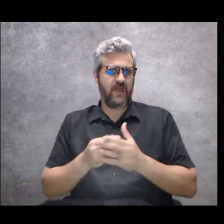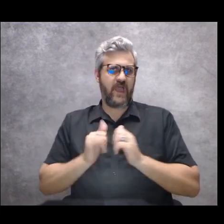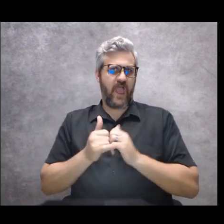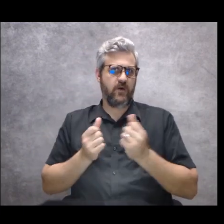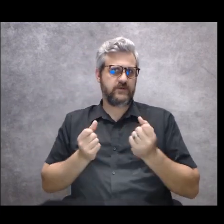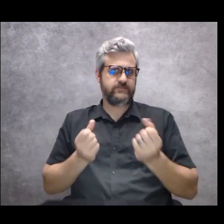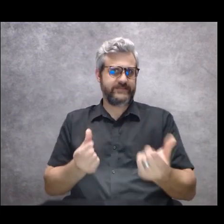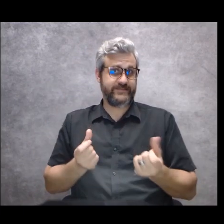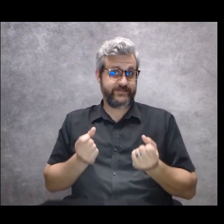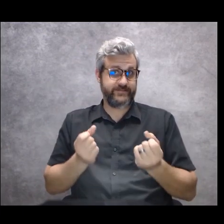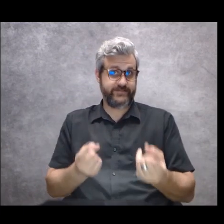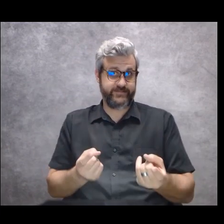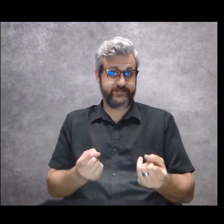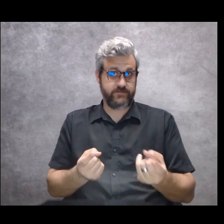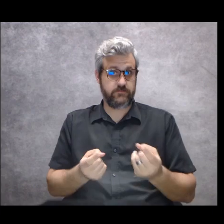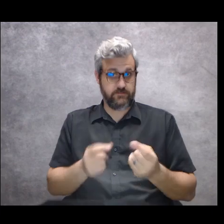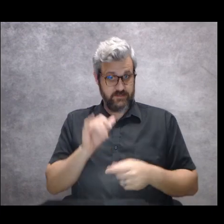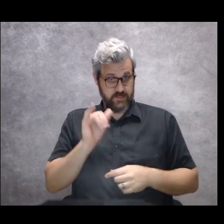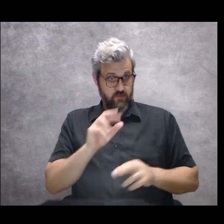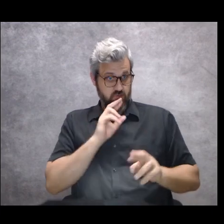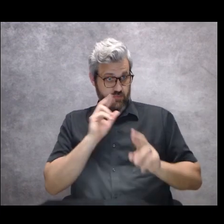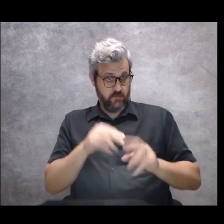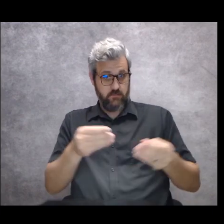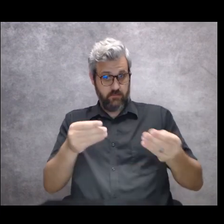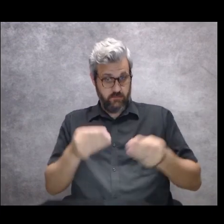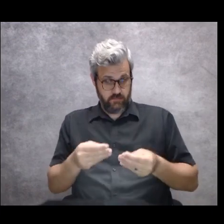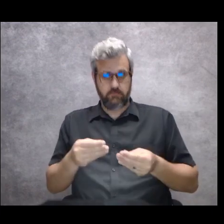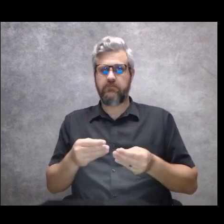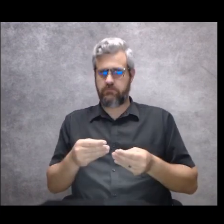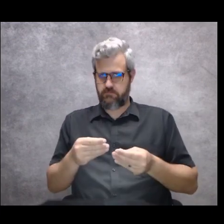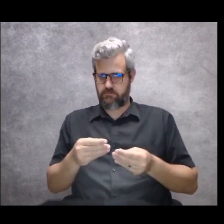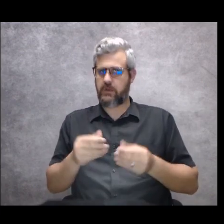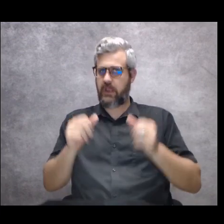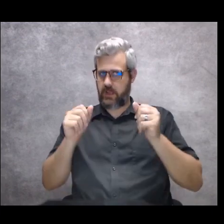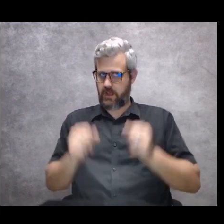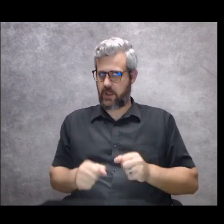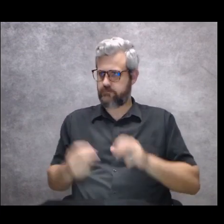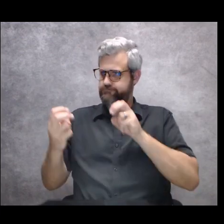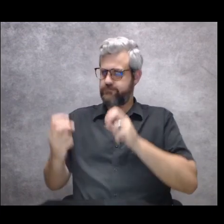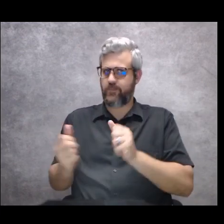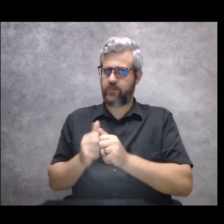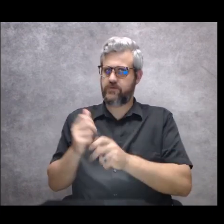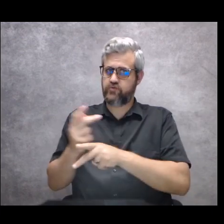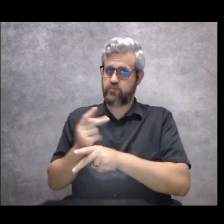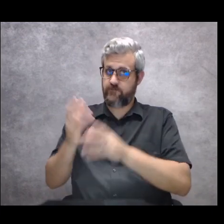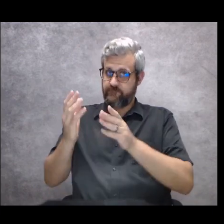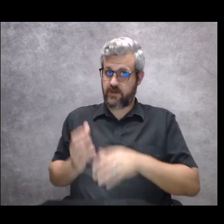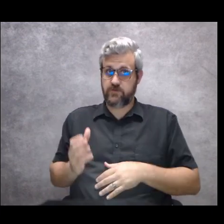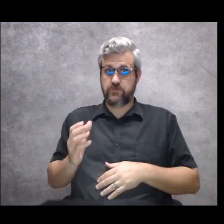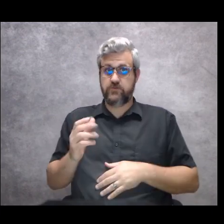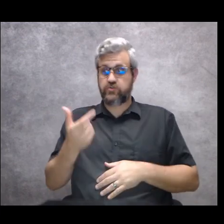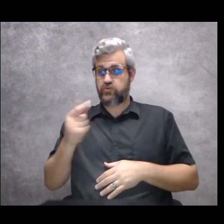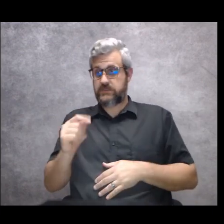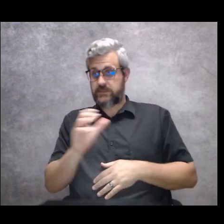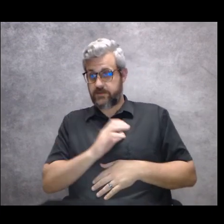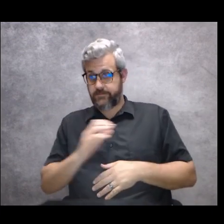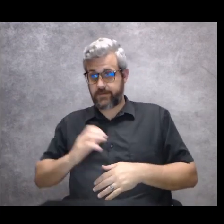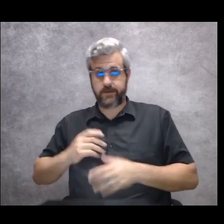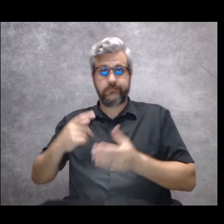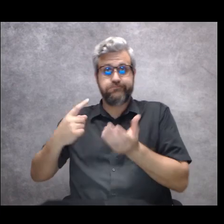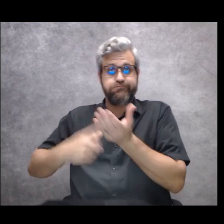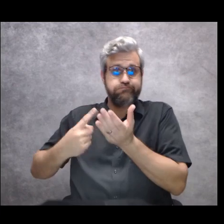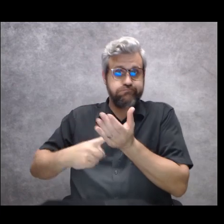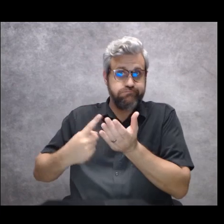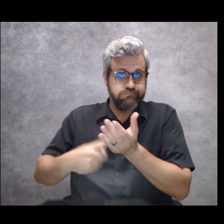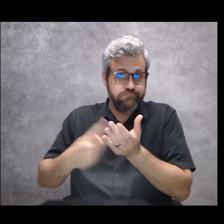reviewed with the supervisor and the GT committee. Discussions could involve how the money was spent, or